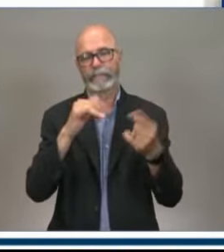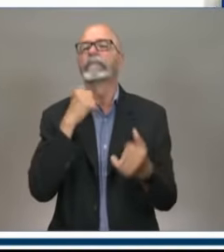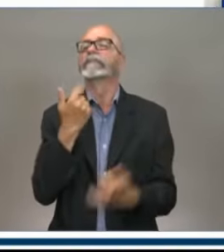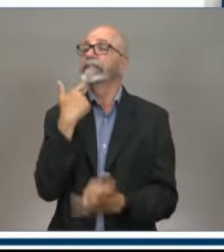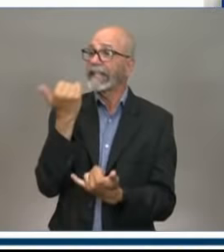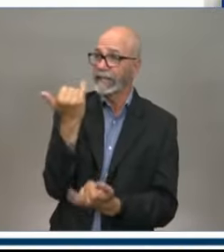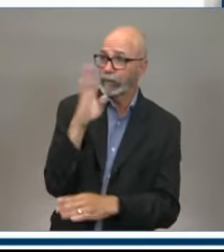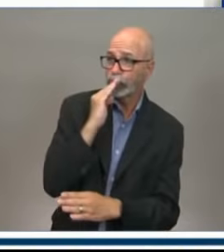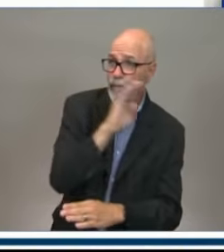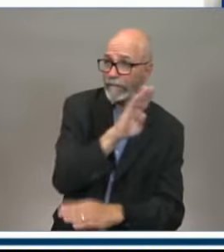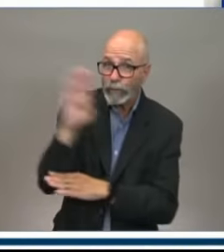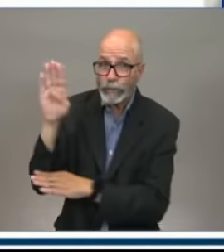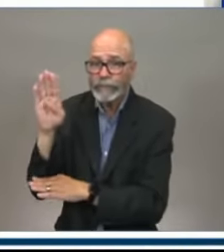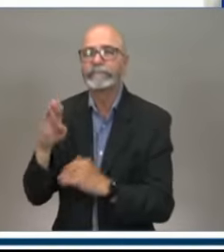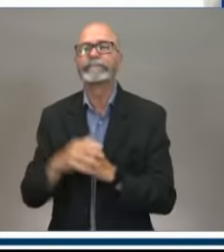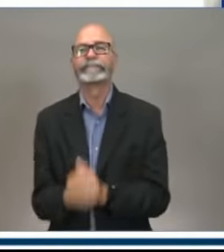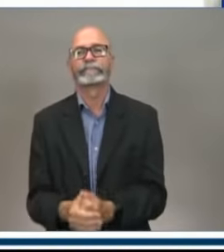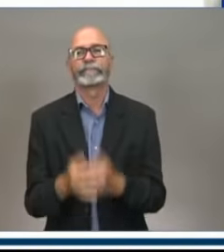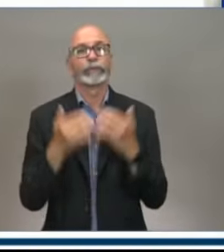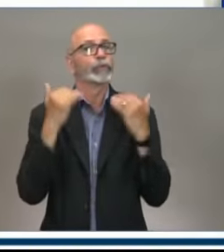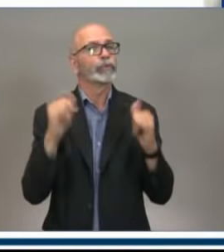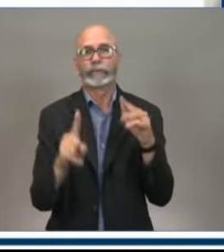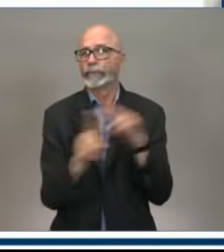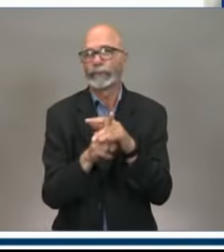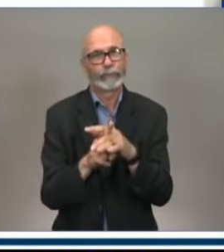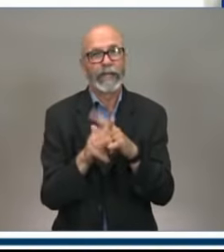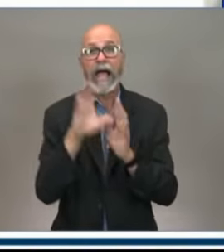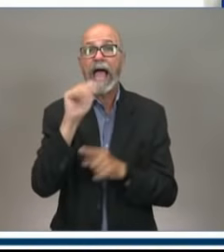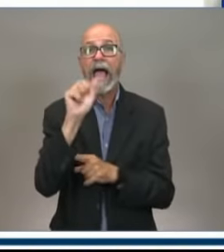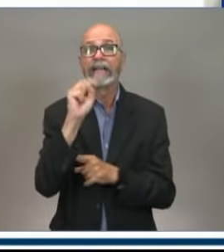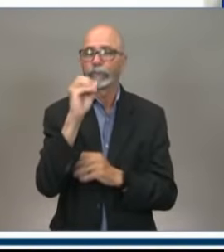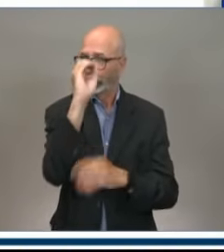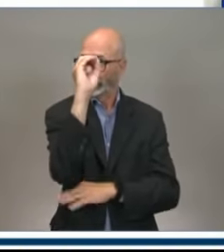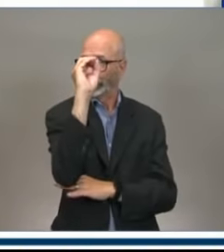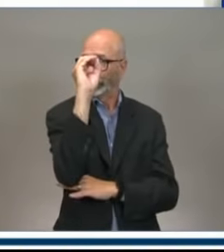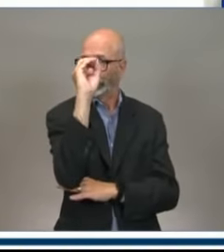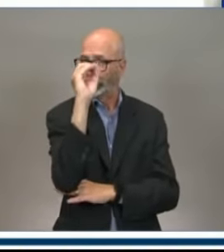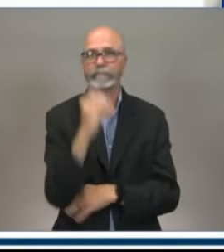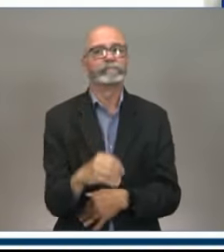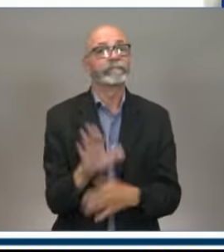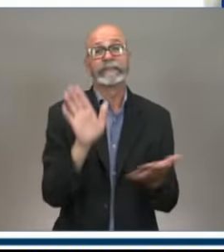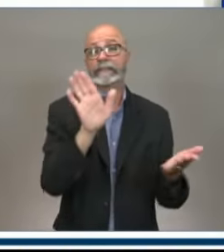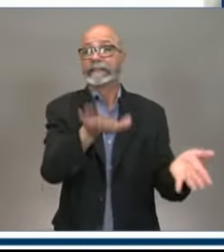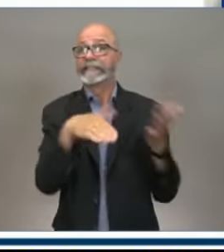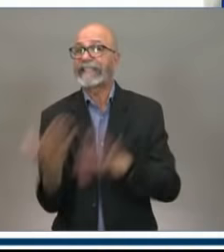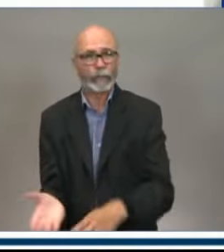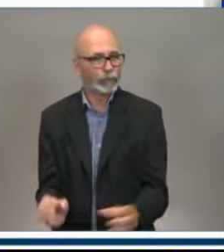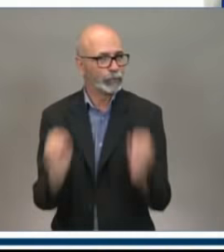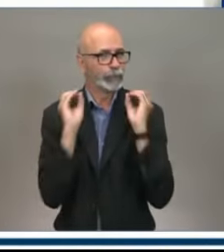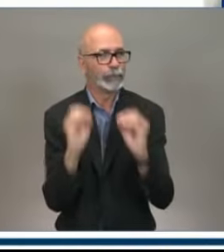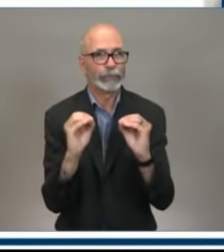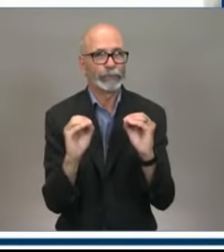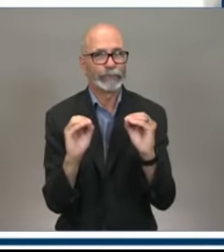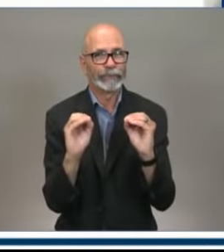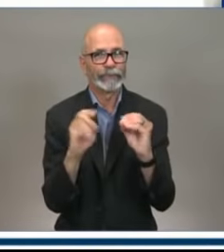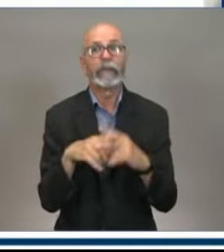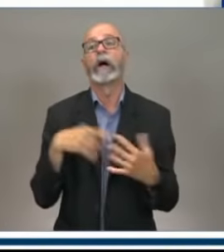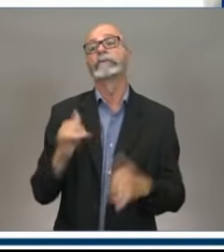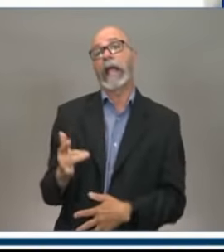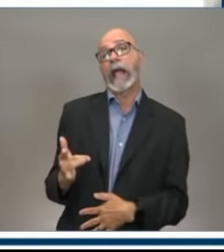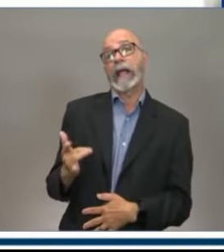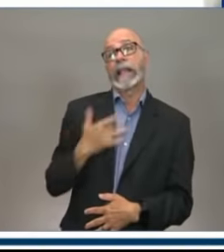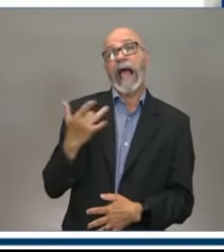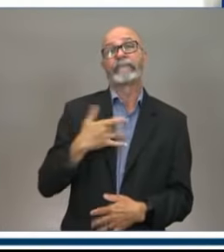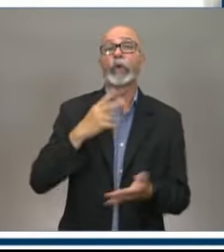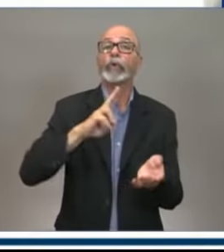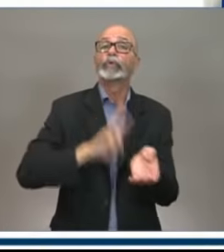everyone. We have no new cases of COVID to report, no deaths, and there are no active cases in our long-term care.